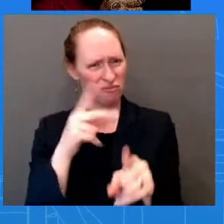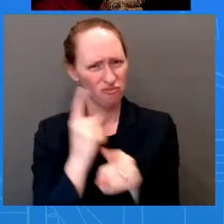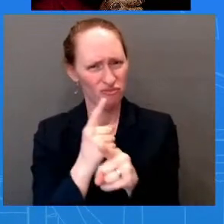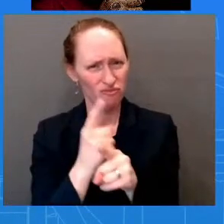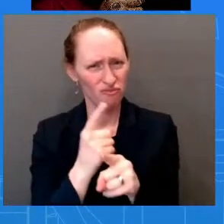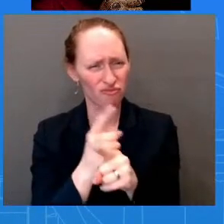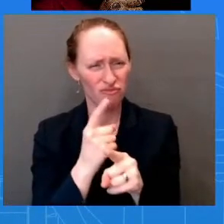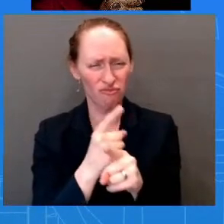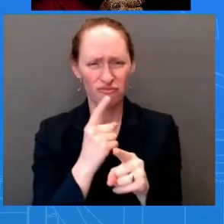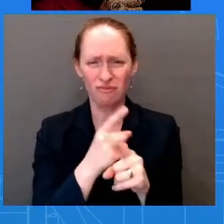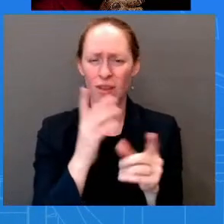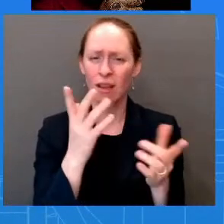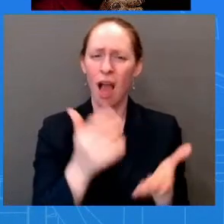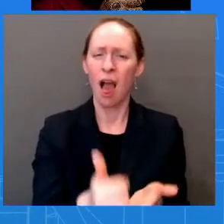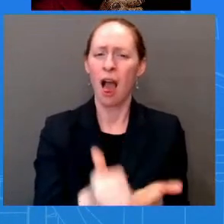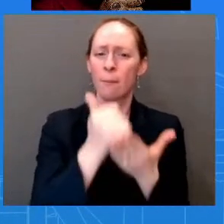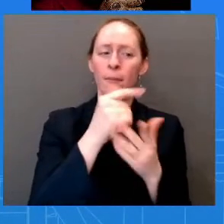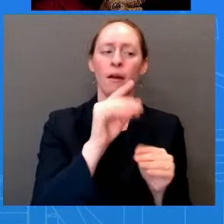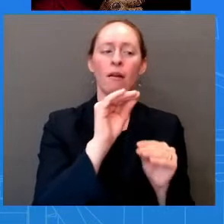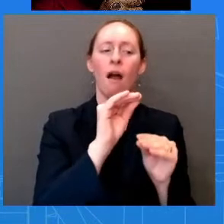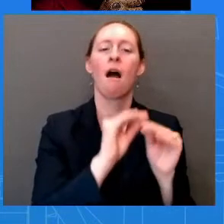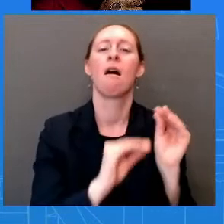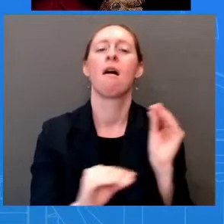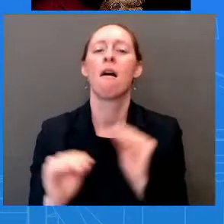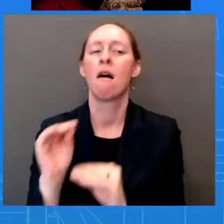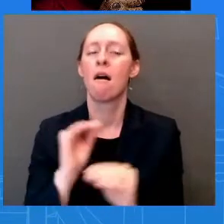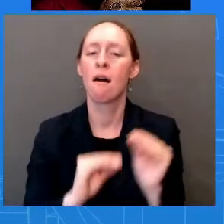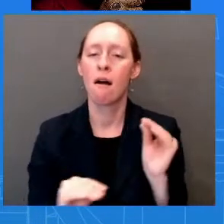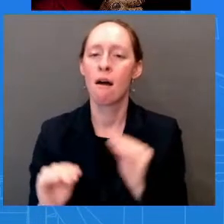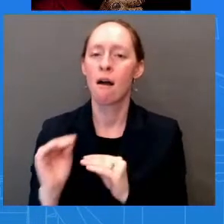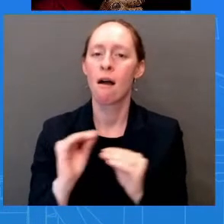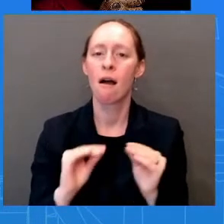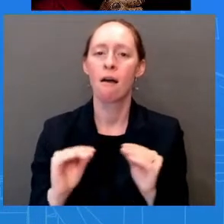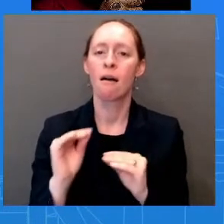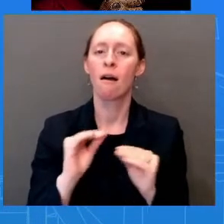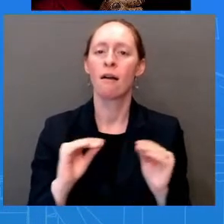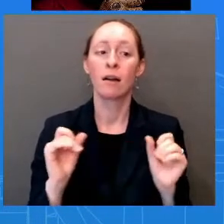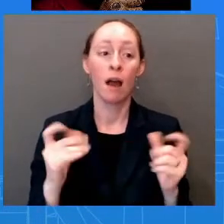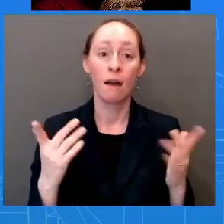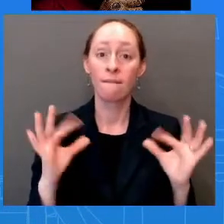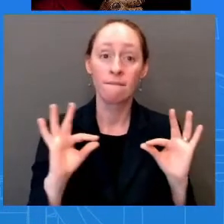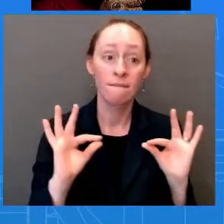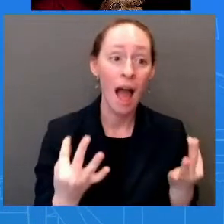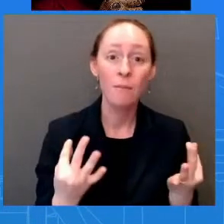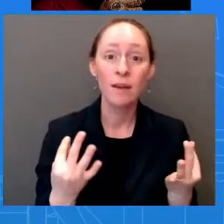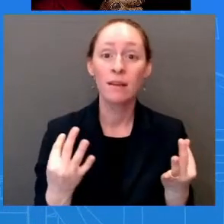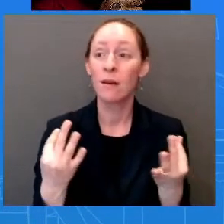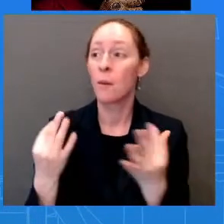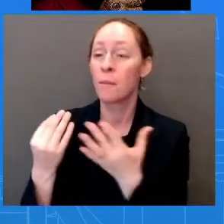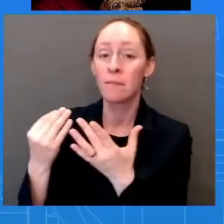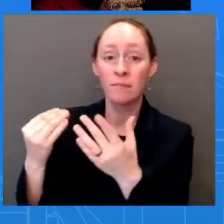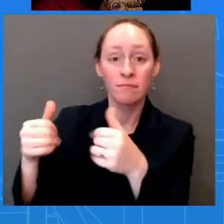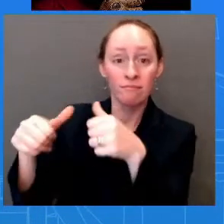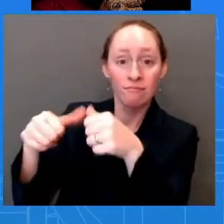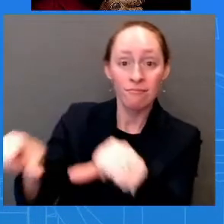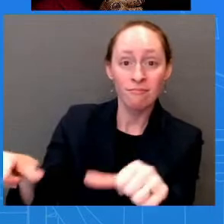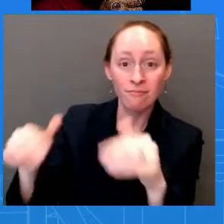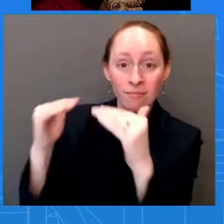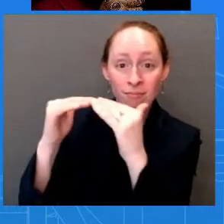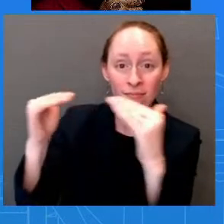start a family themselves, to be able to buy a house, to be able to really move forward with their lives in a way